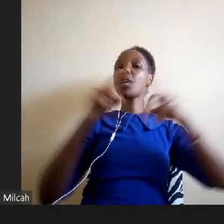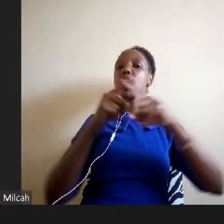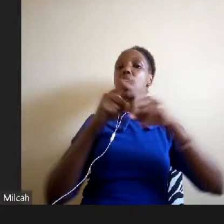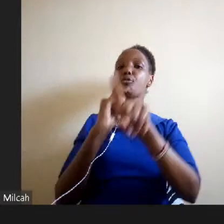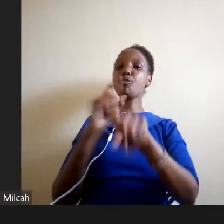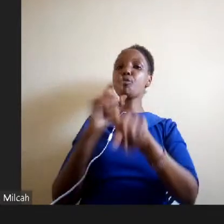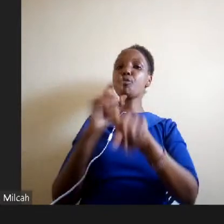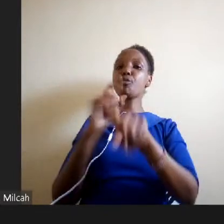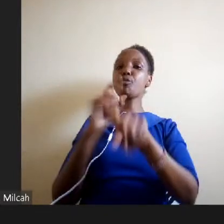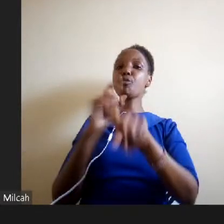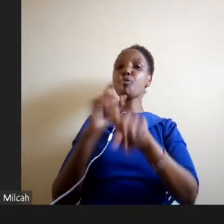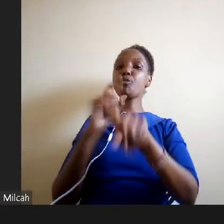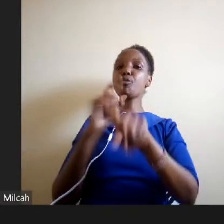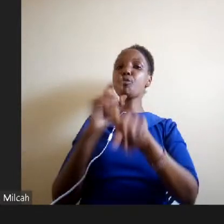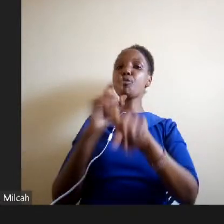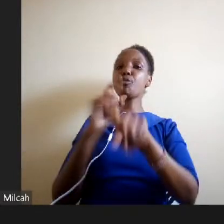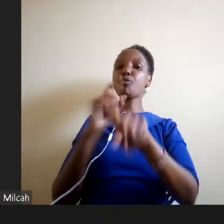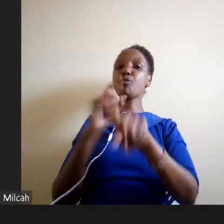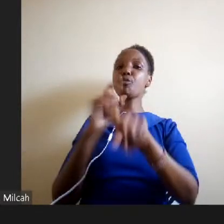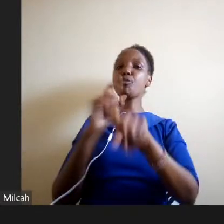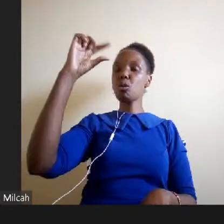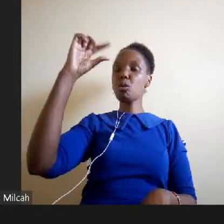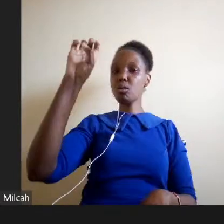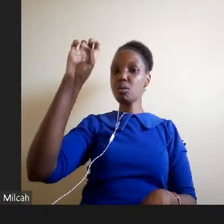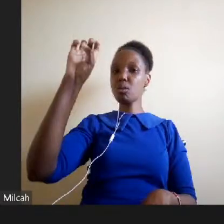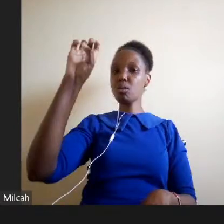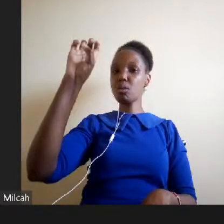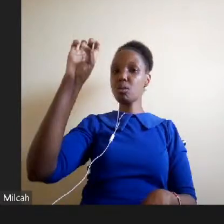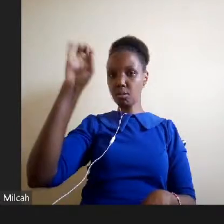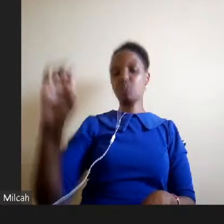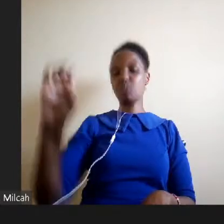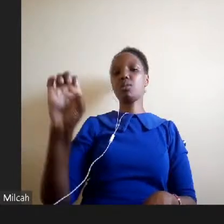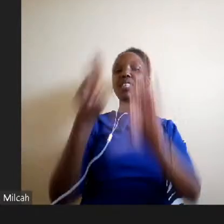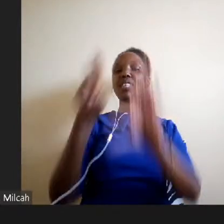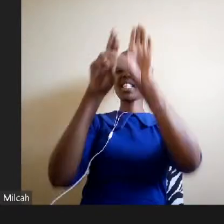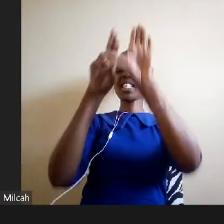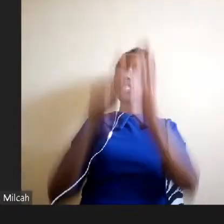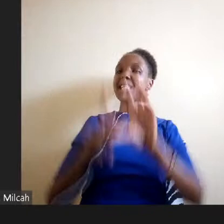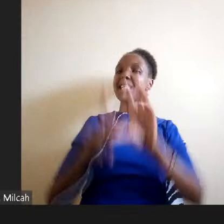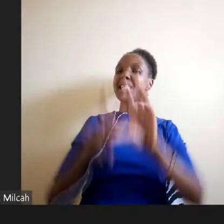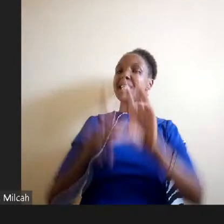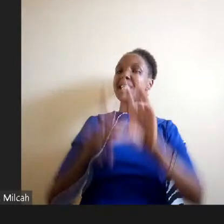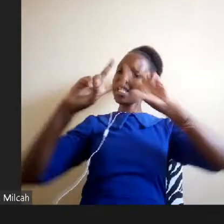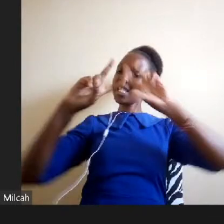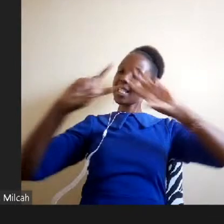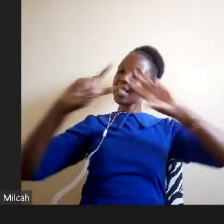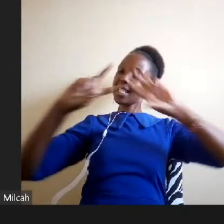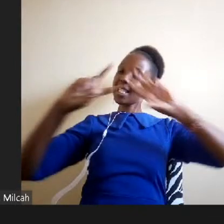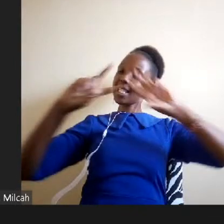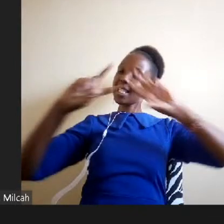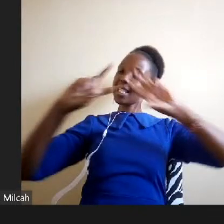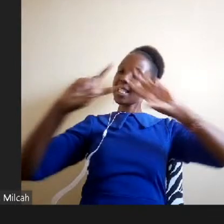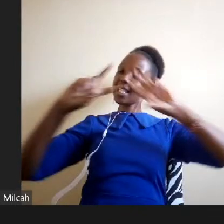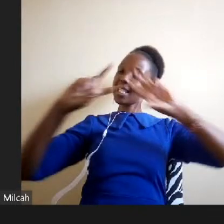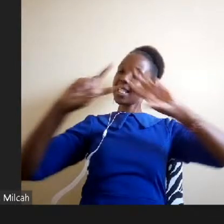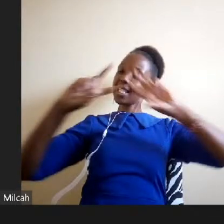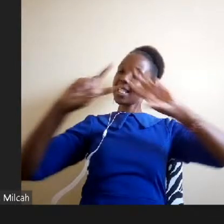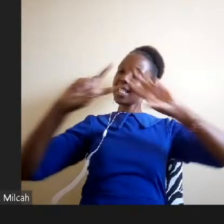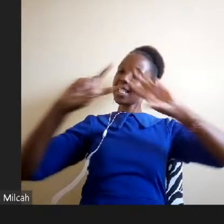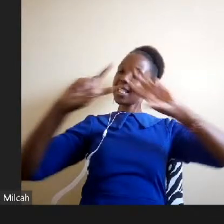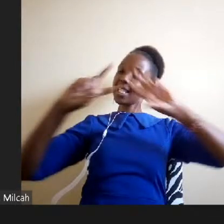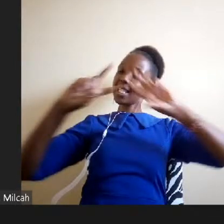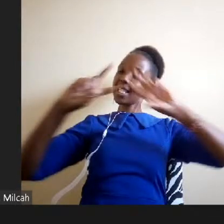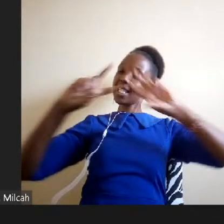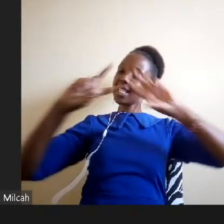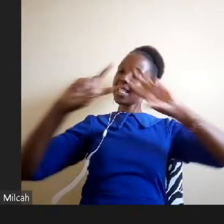there for you. It is just to take time, sit, consume it, and be able to pass the knowledge across. And